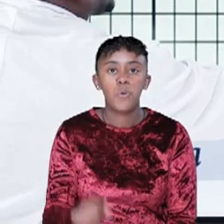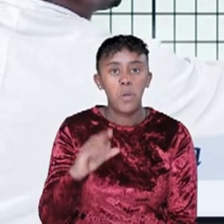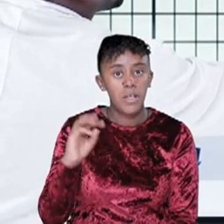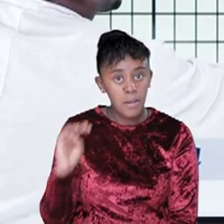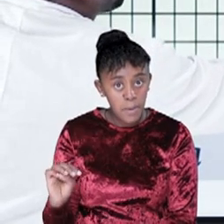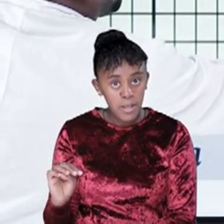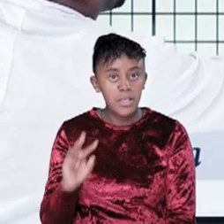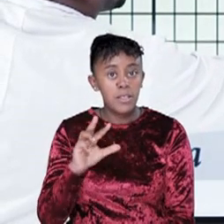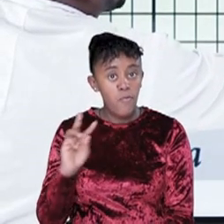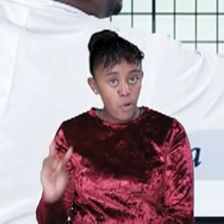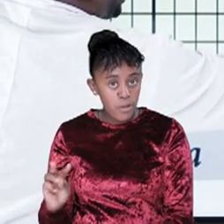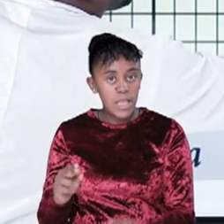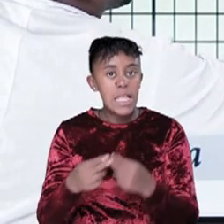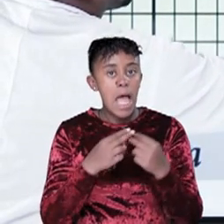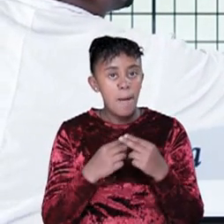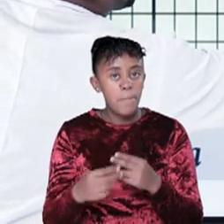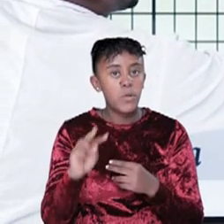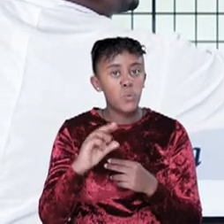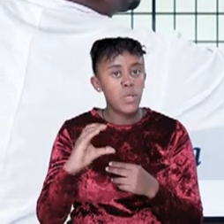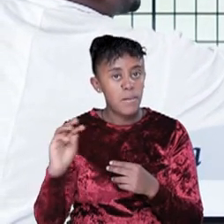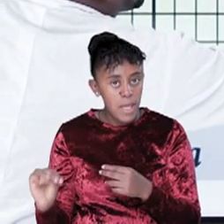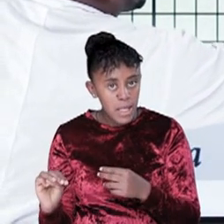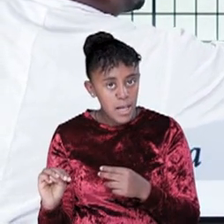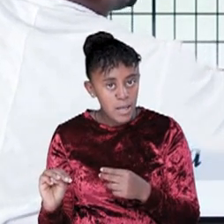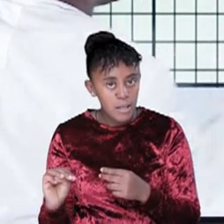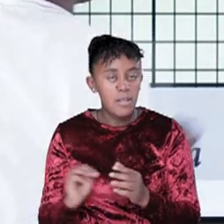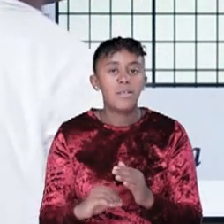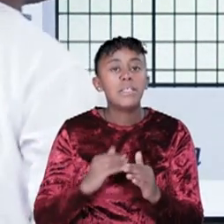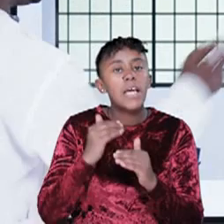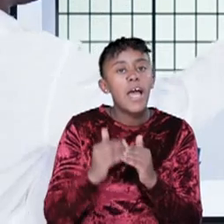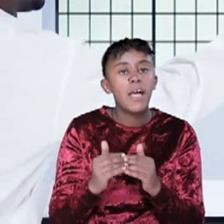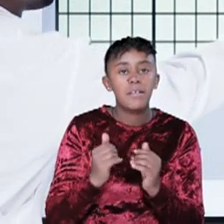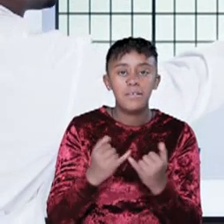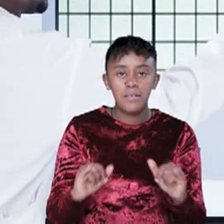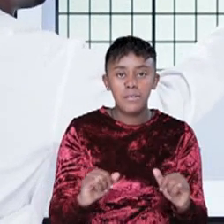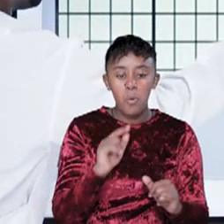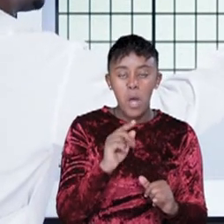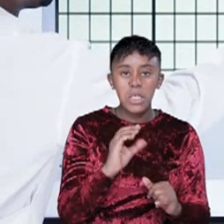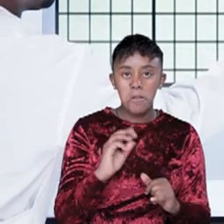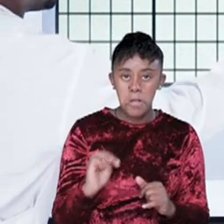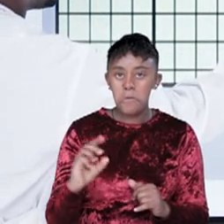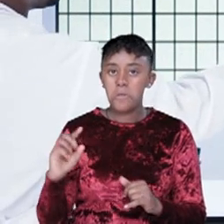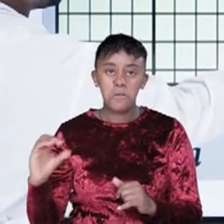is equal to 3 volt times 2 centimeter. Then divide both sides by 1 centimeter.